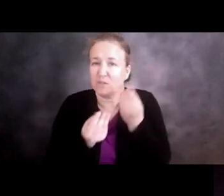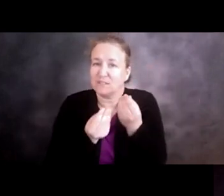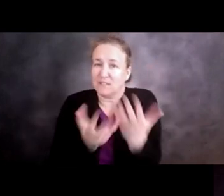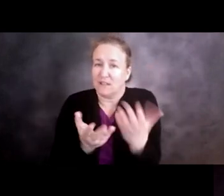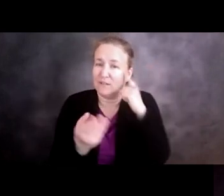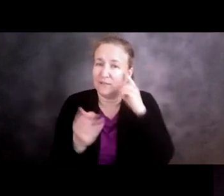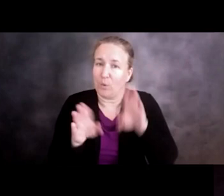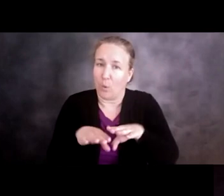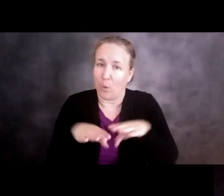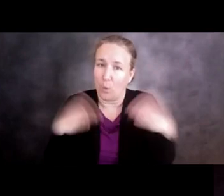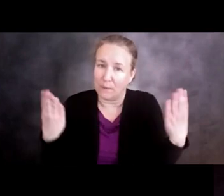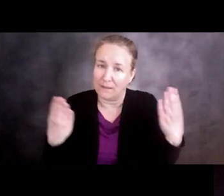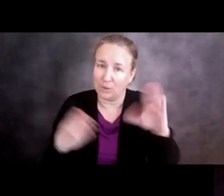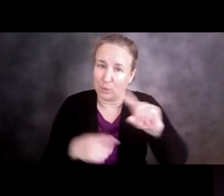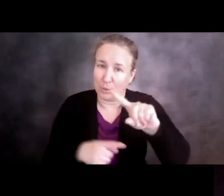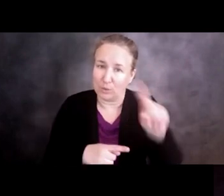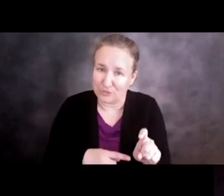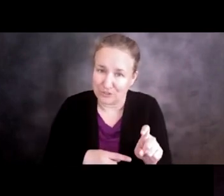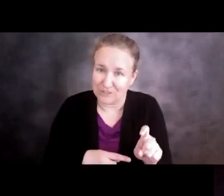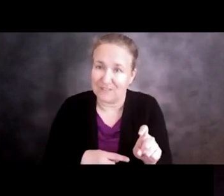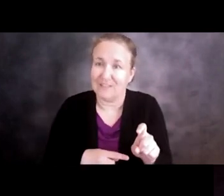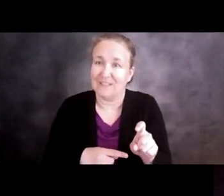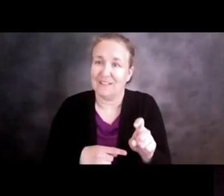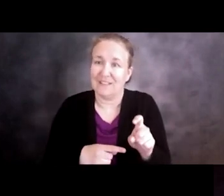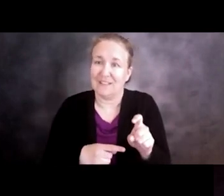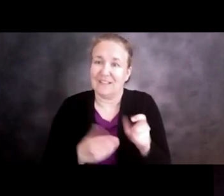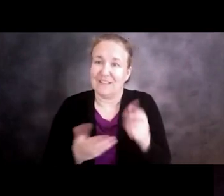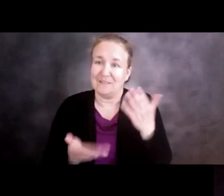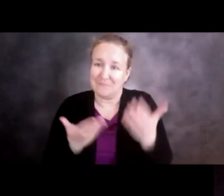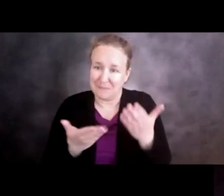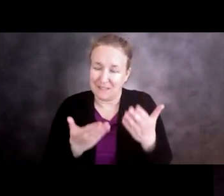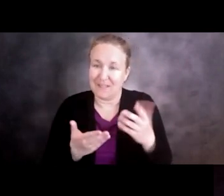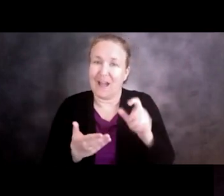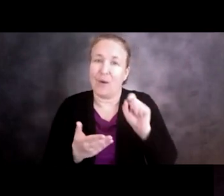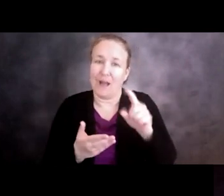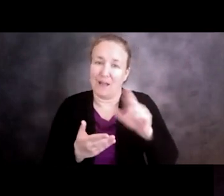up to your question and maybe pass it to Dr. Thomas.